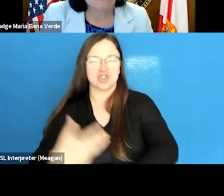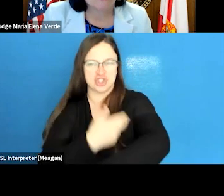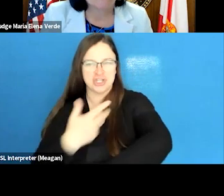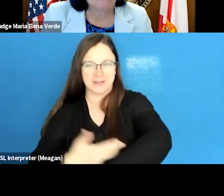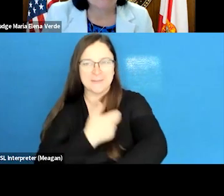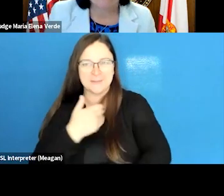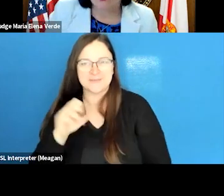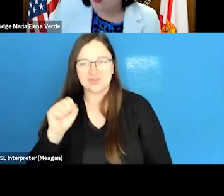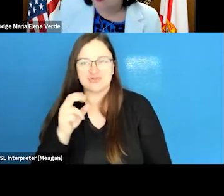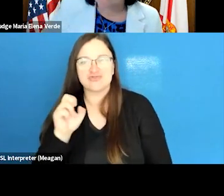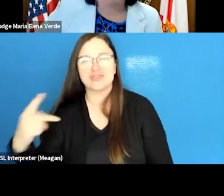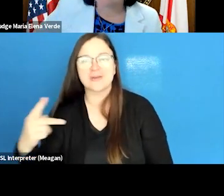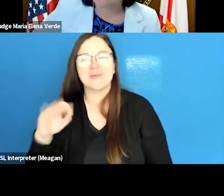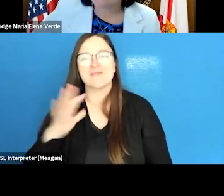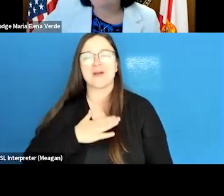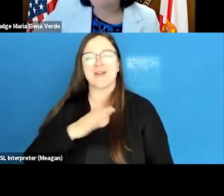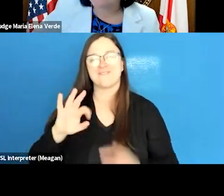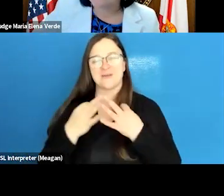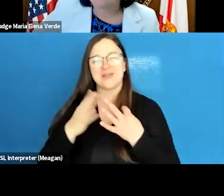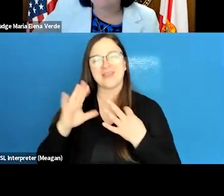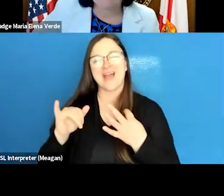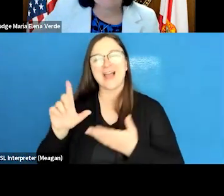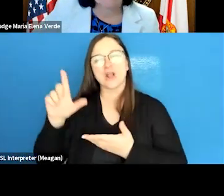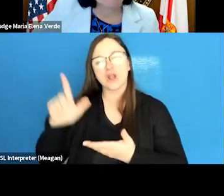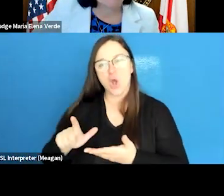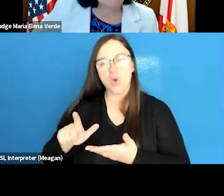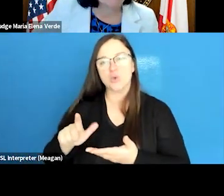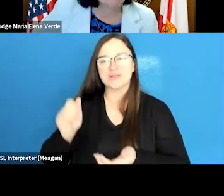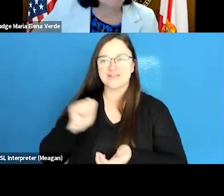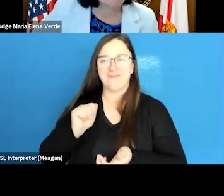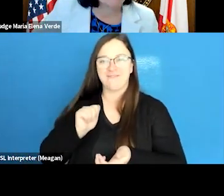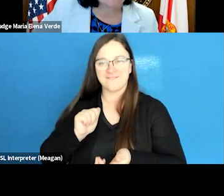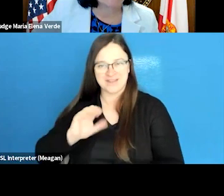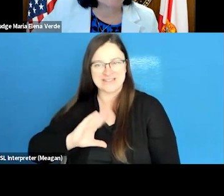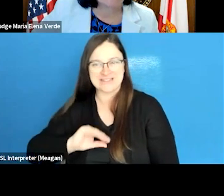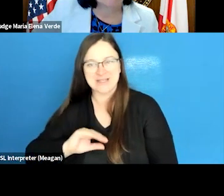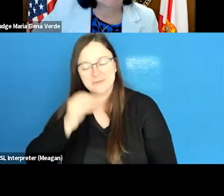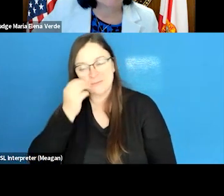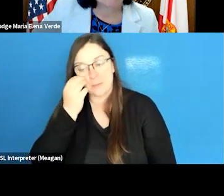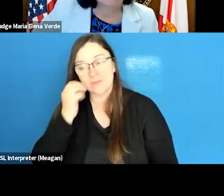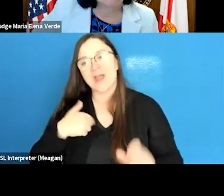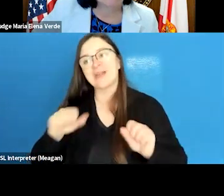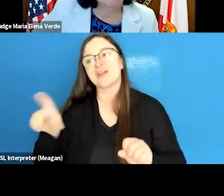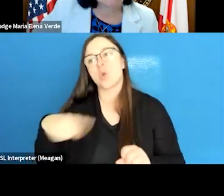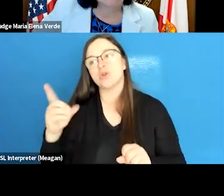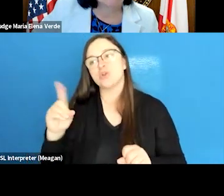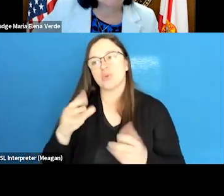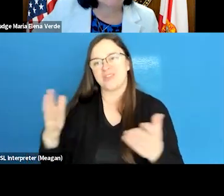And that's really that learned helplessness piece, that low self-esteem of I can only do things that are